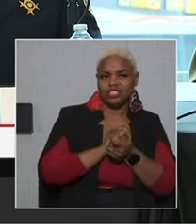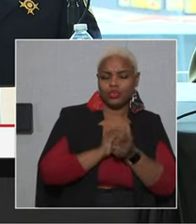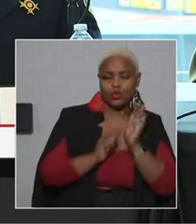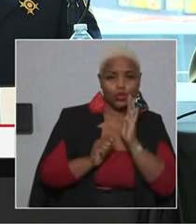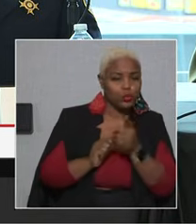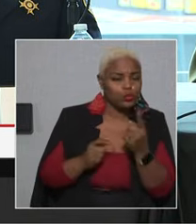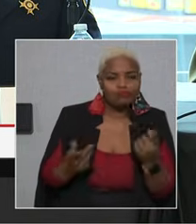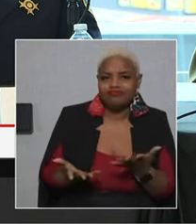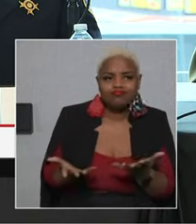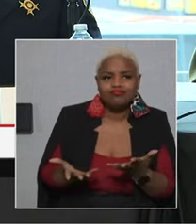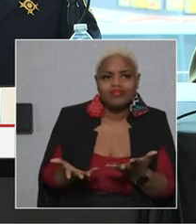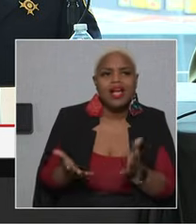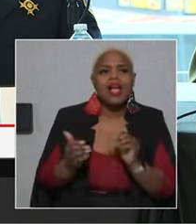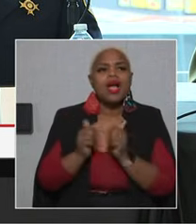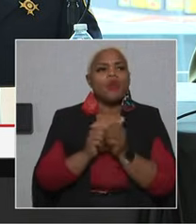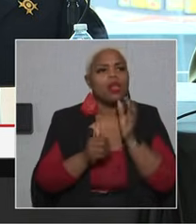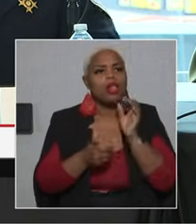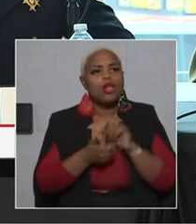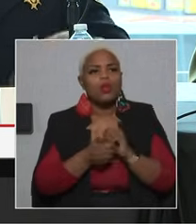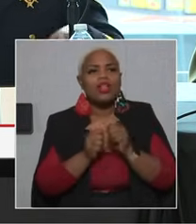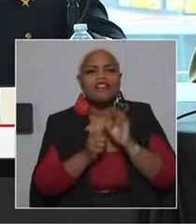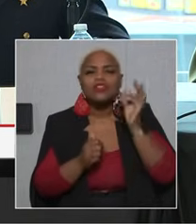with federal agents post-search?